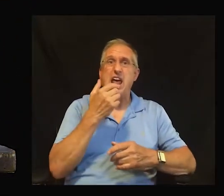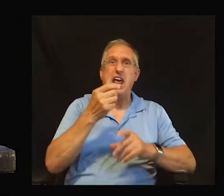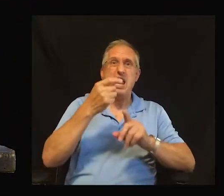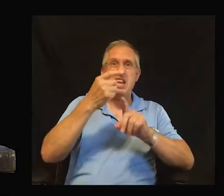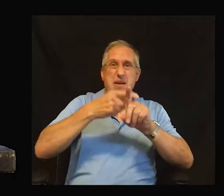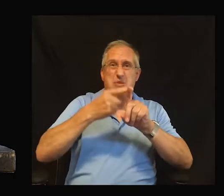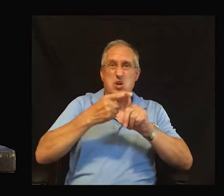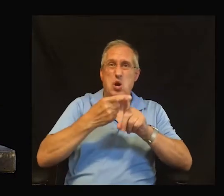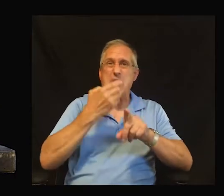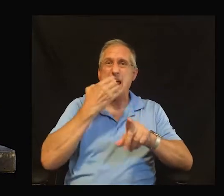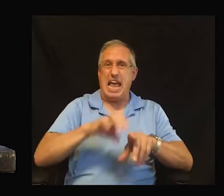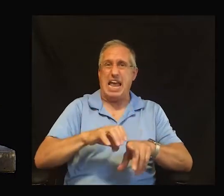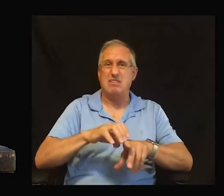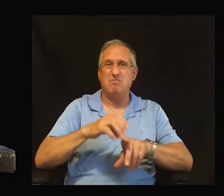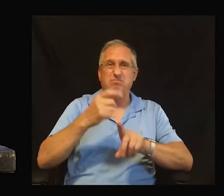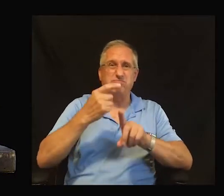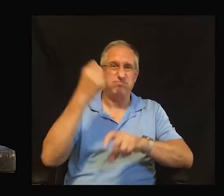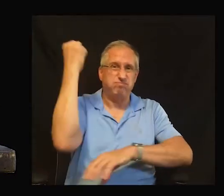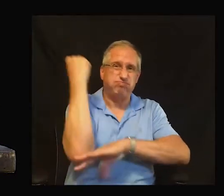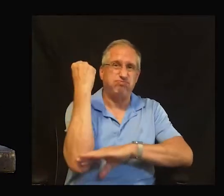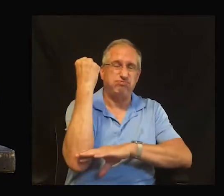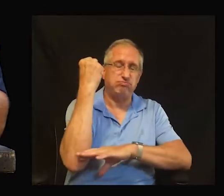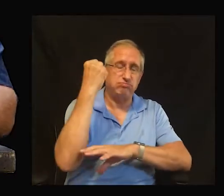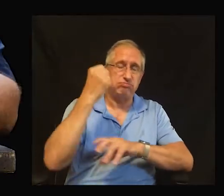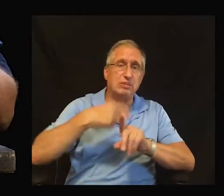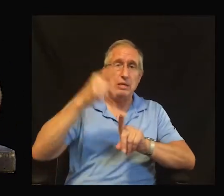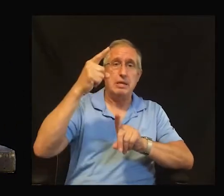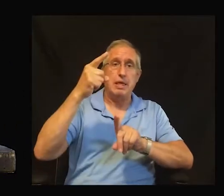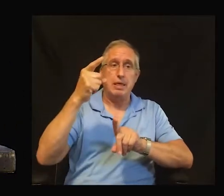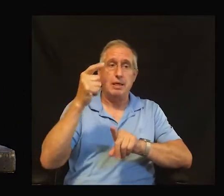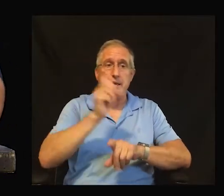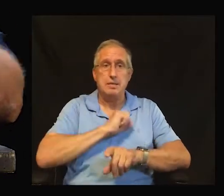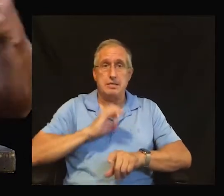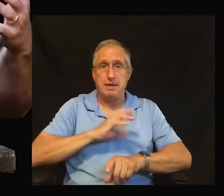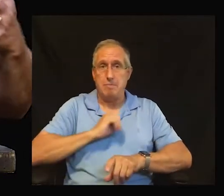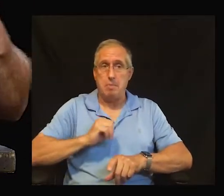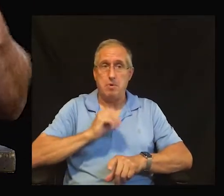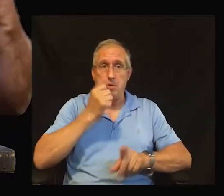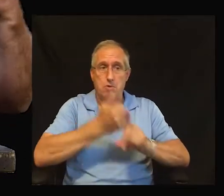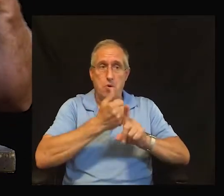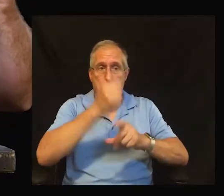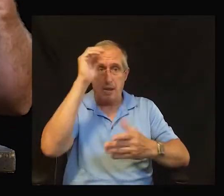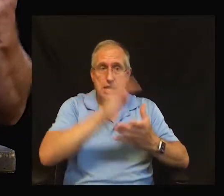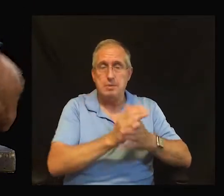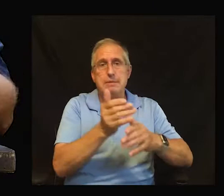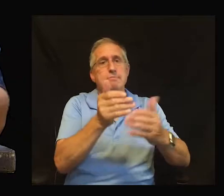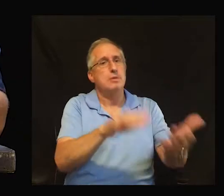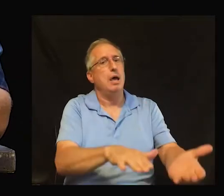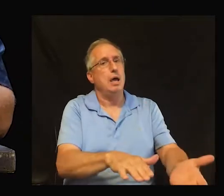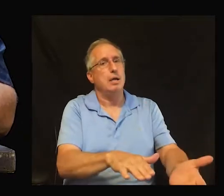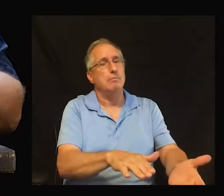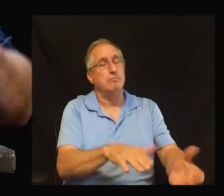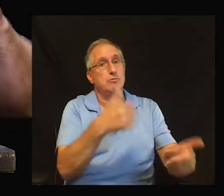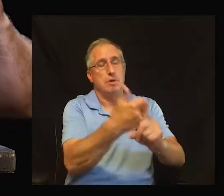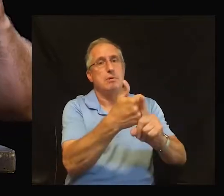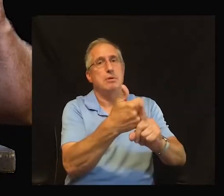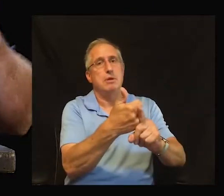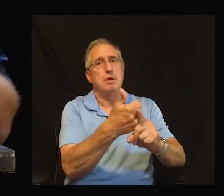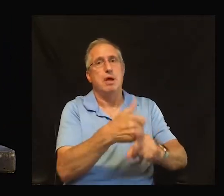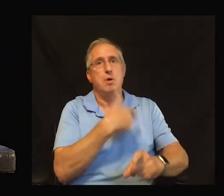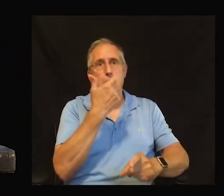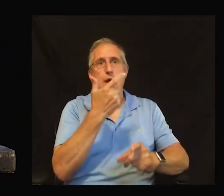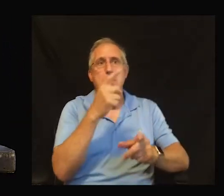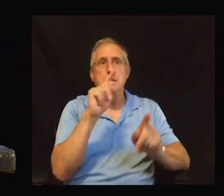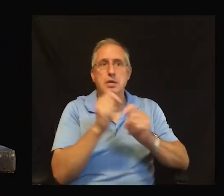our staff, one of our staff members' young husband, passed away unexpectedly. It just seemed to be out of nowhere. And I watched our